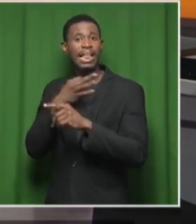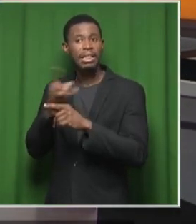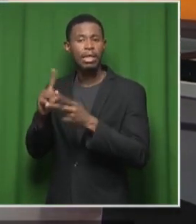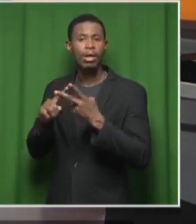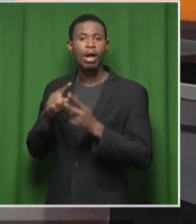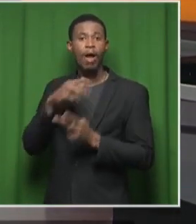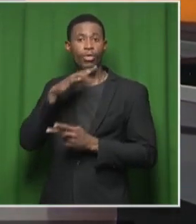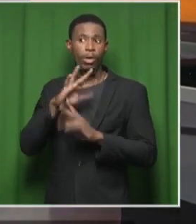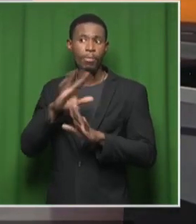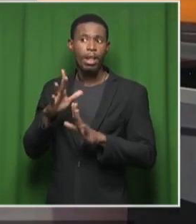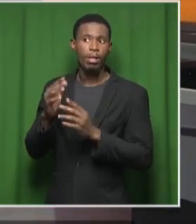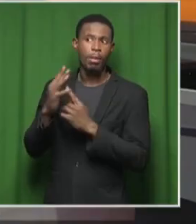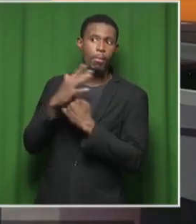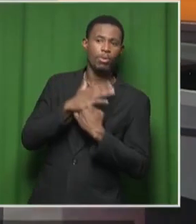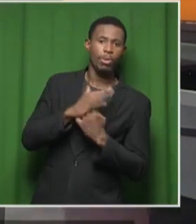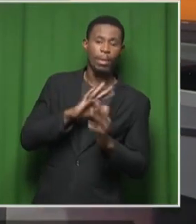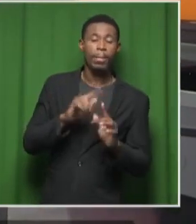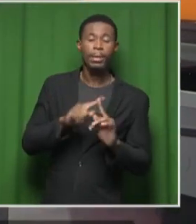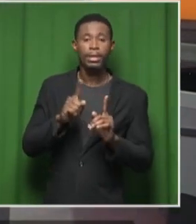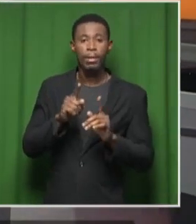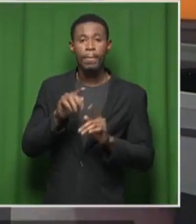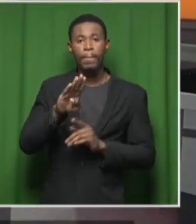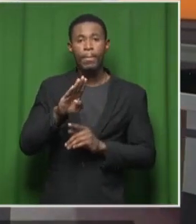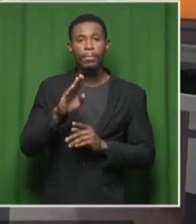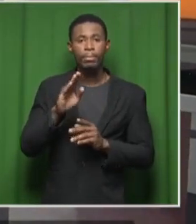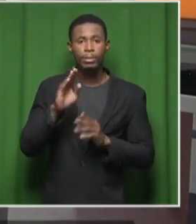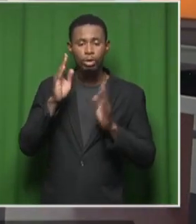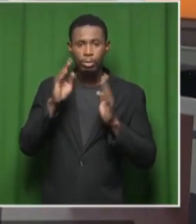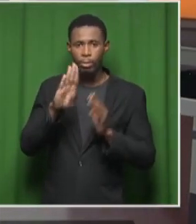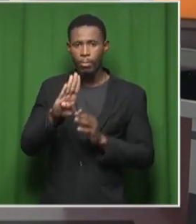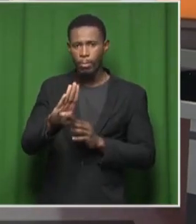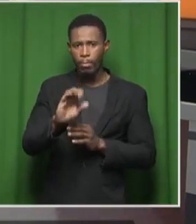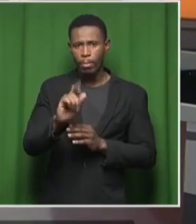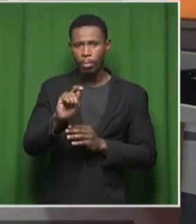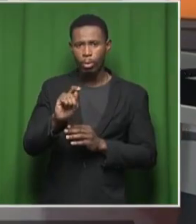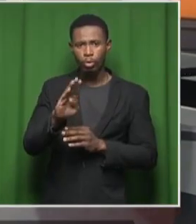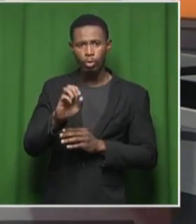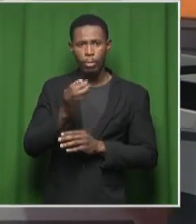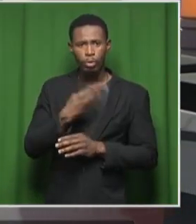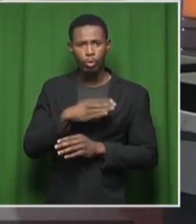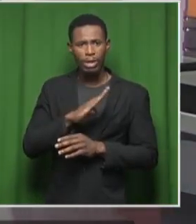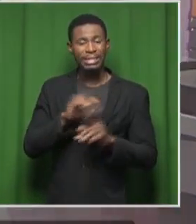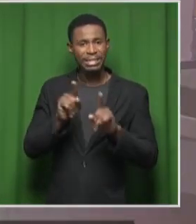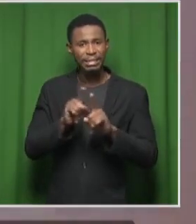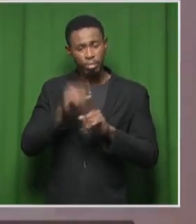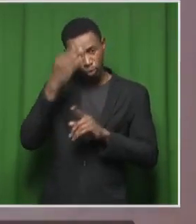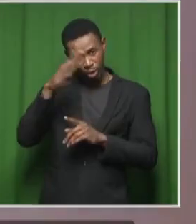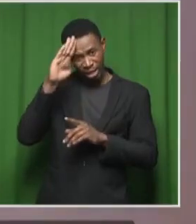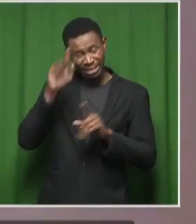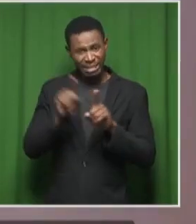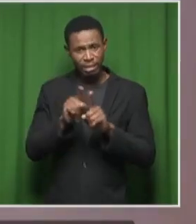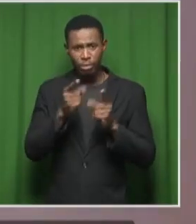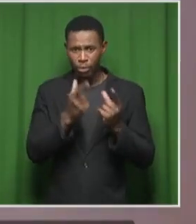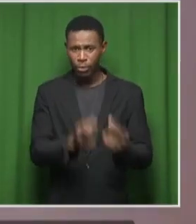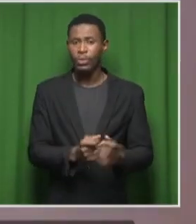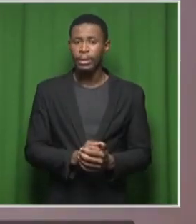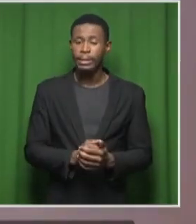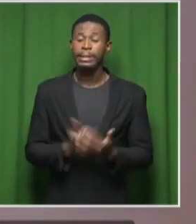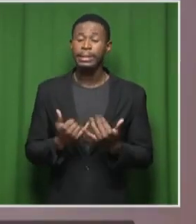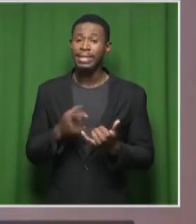us, Botswana, we did that. And such information is kept. So this documentary is really trying to put forth what